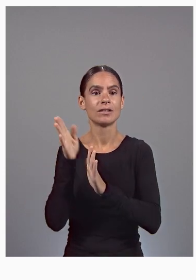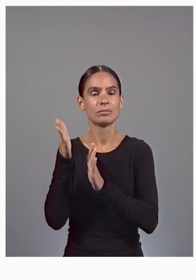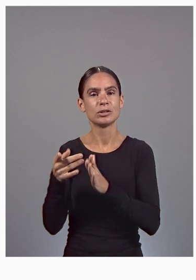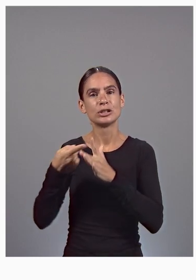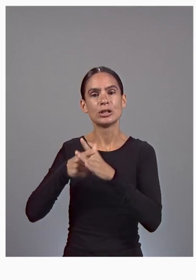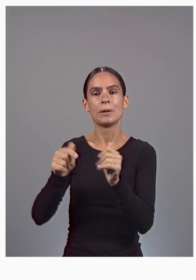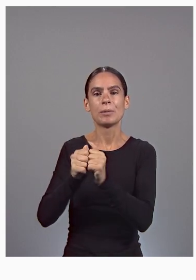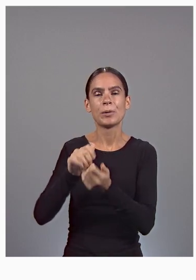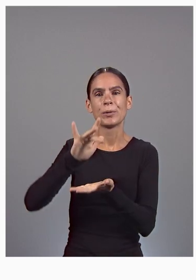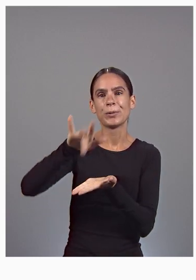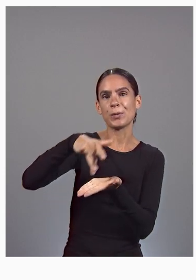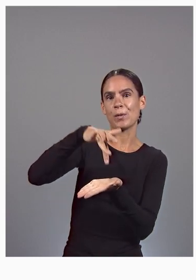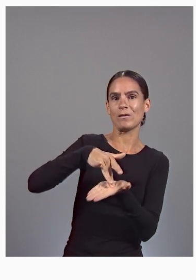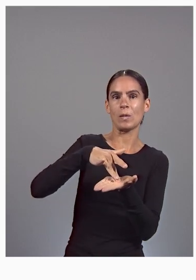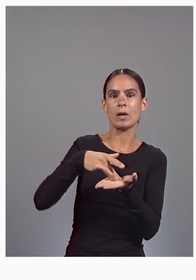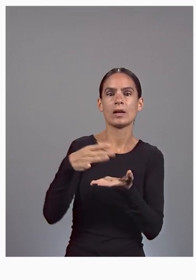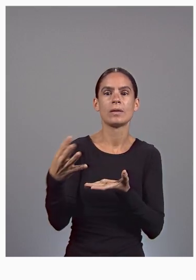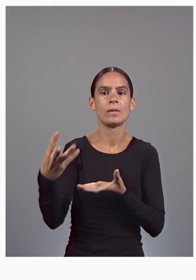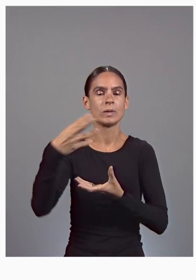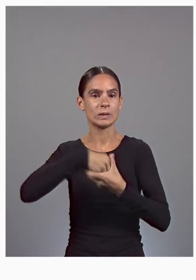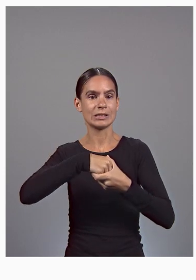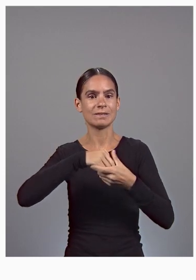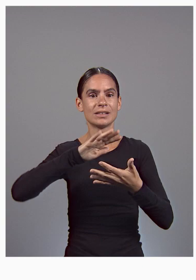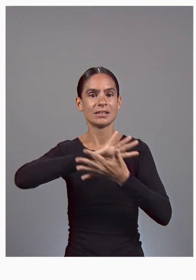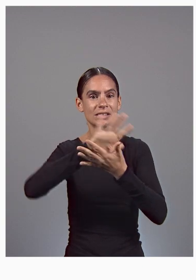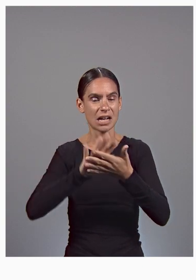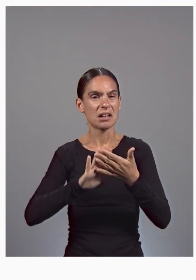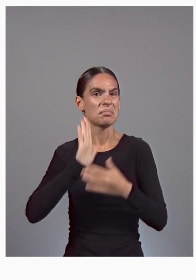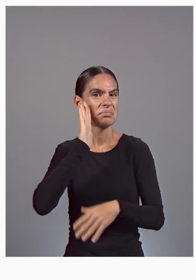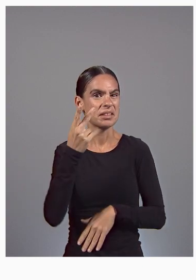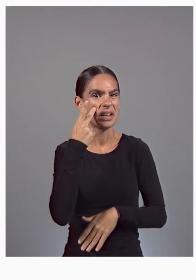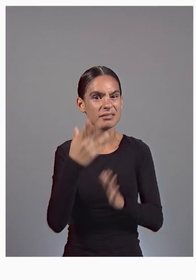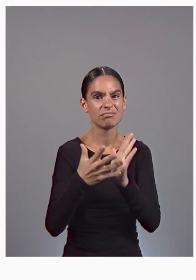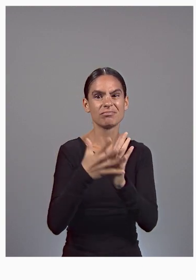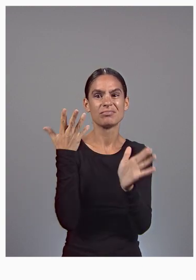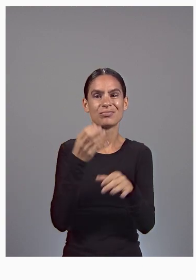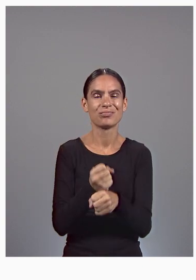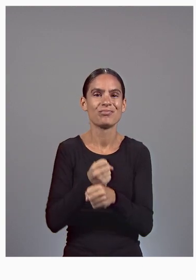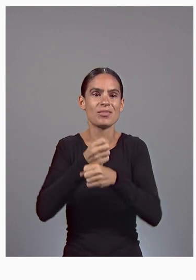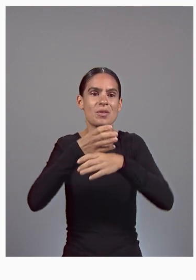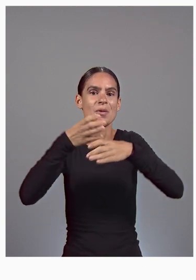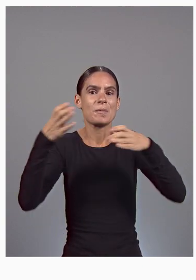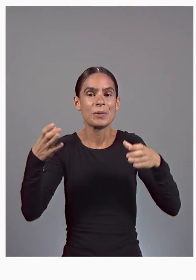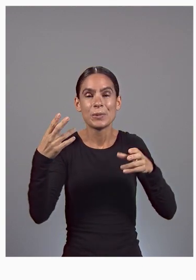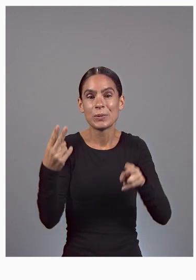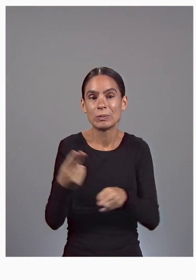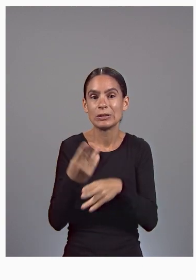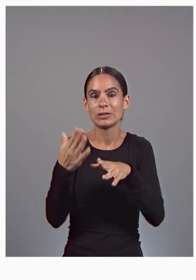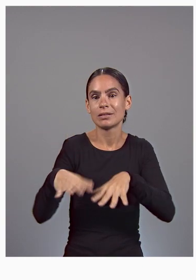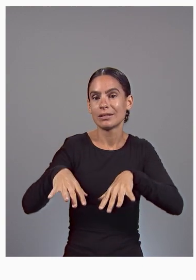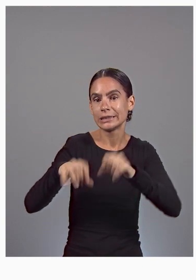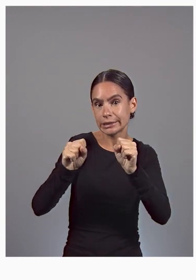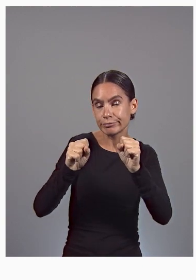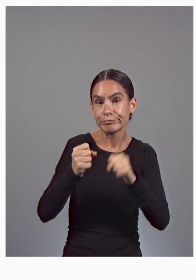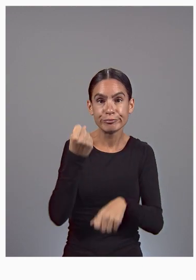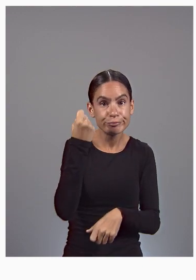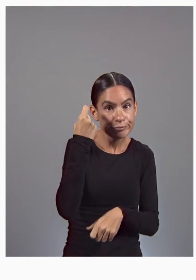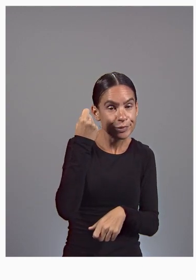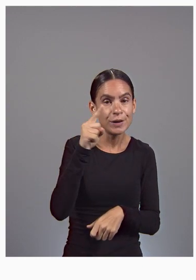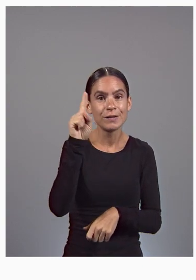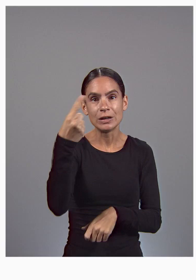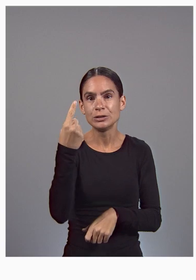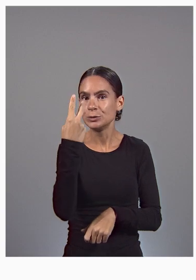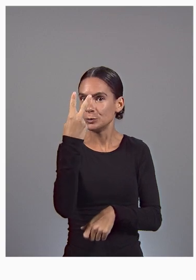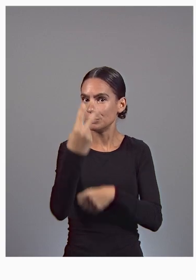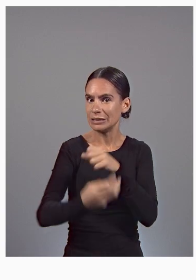with neural-inclusive design. We'll see a 5x growth in user adoption in their first 2 years in